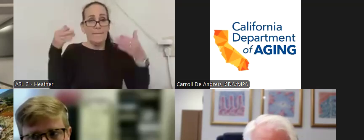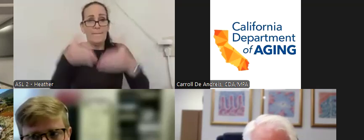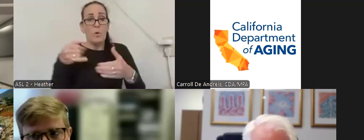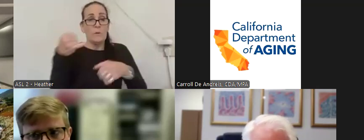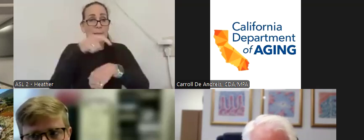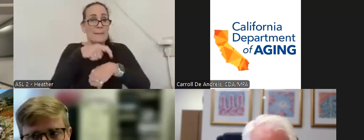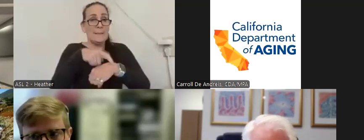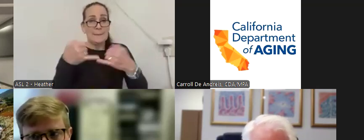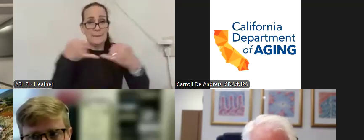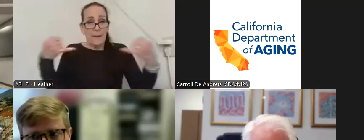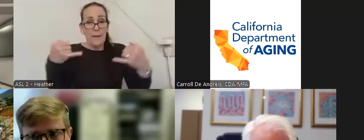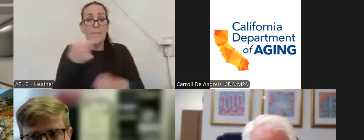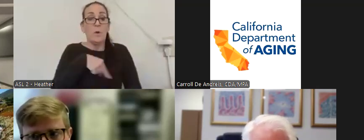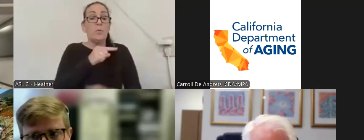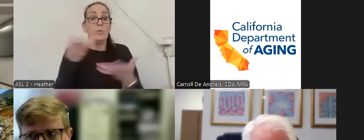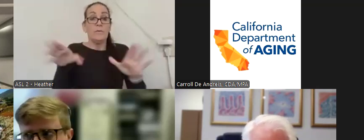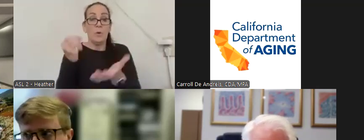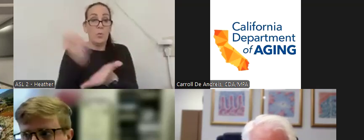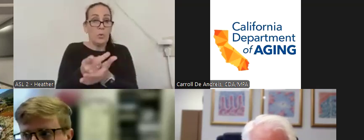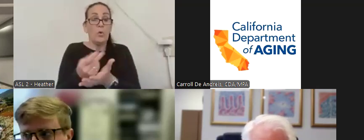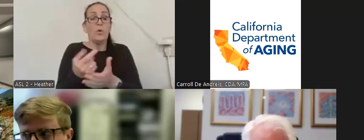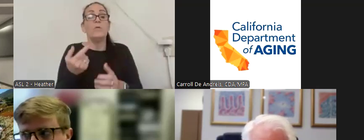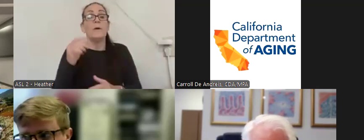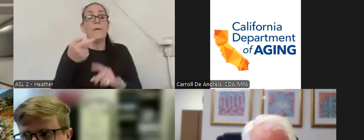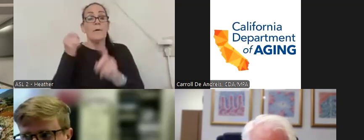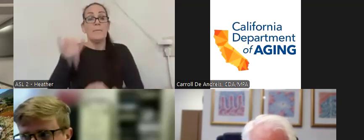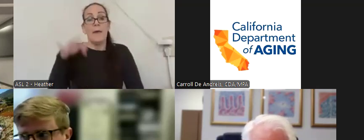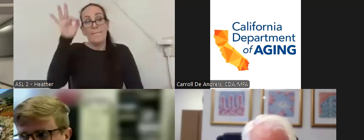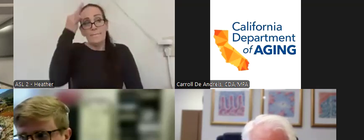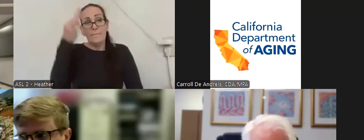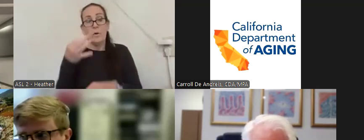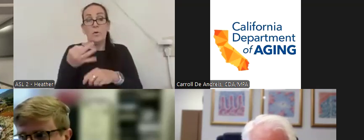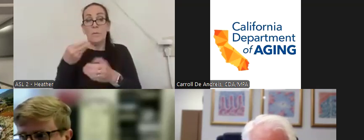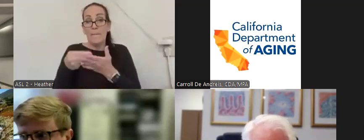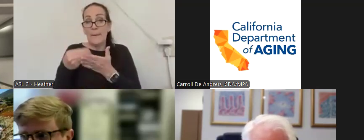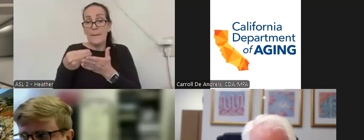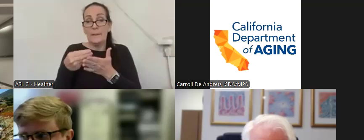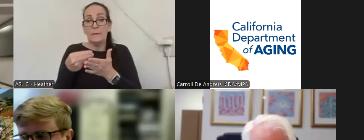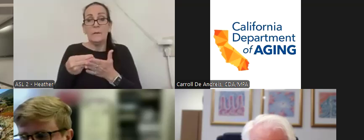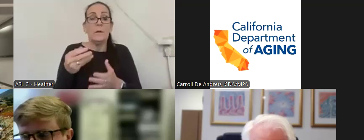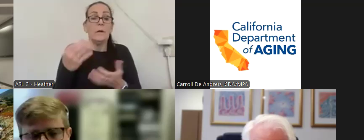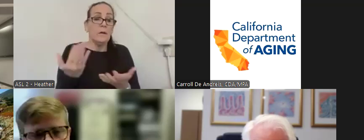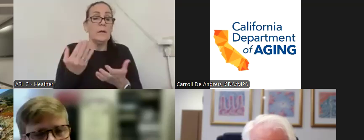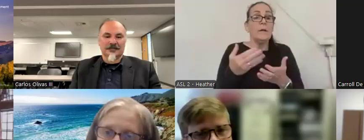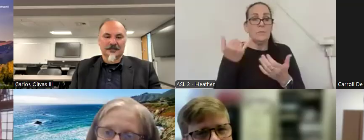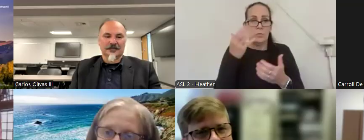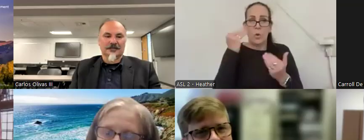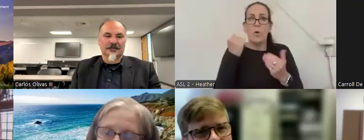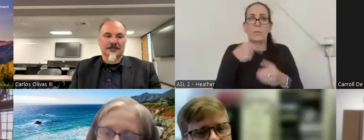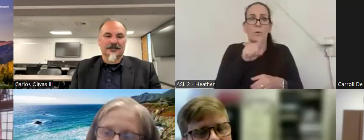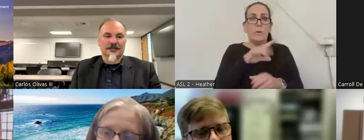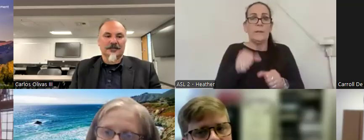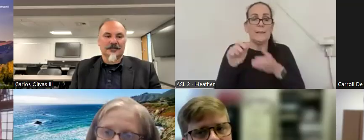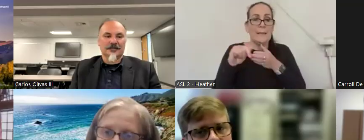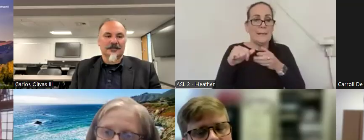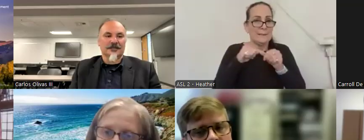is what we were approved for the project from the federal funding. So from there to continue, we would just kind